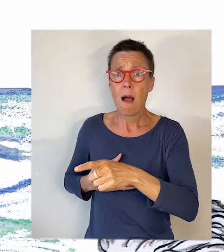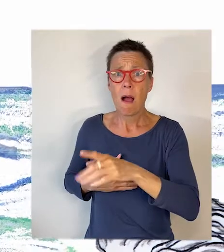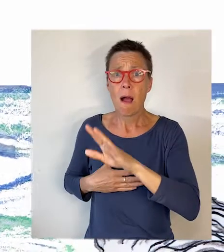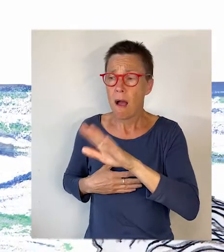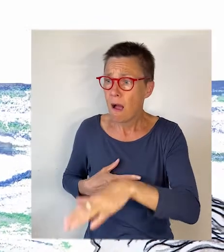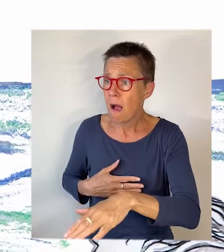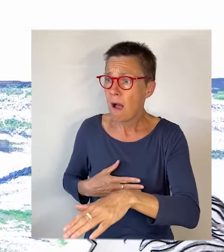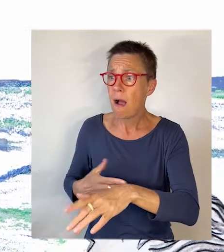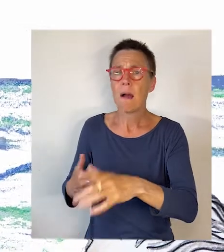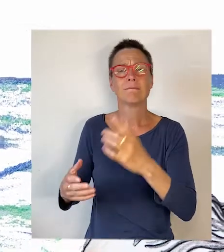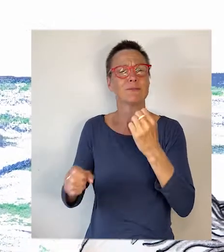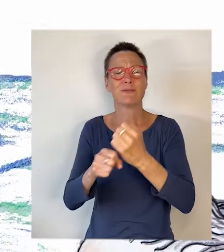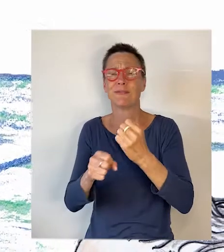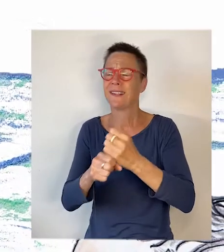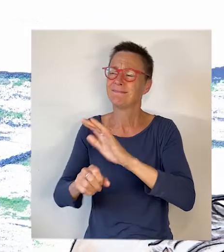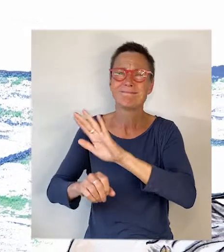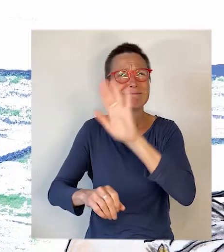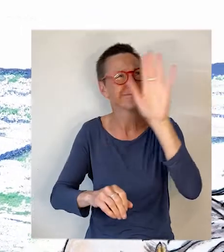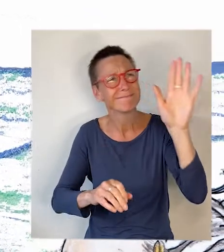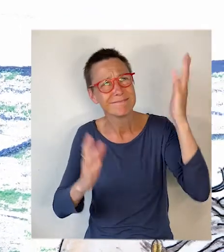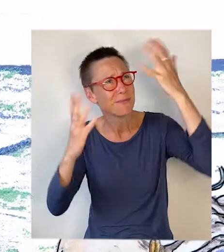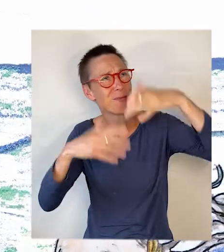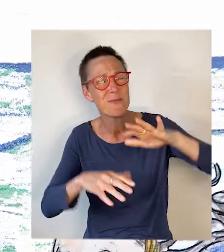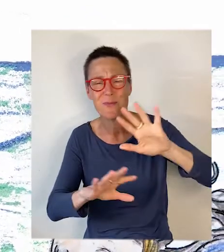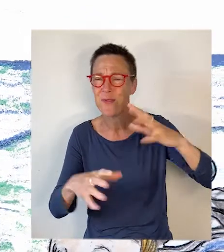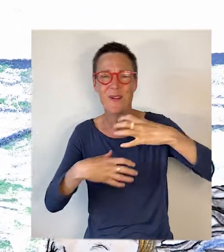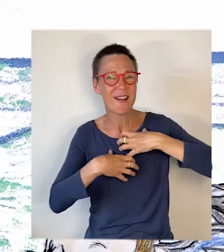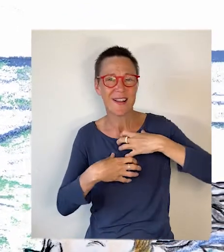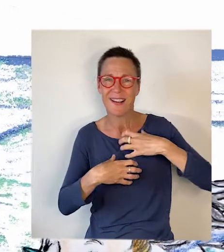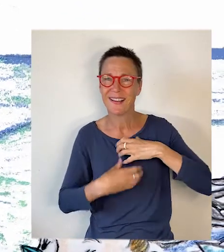cry, but she calls back, oh, don't be